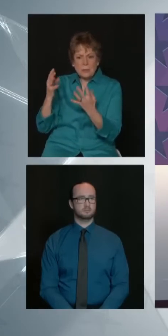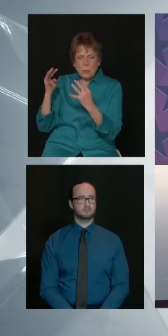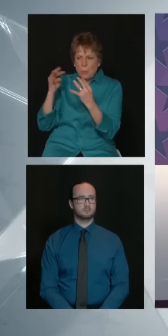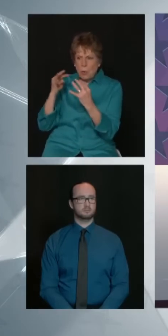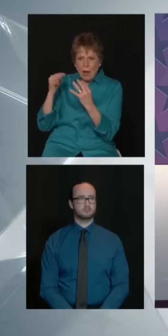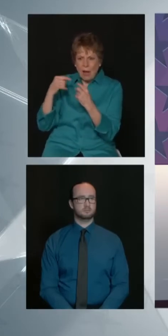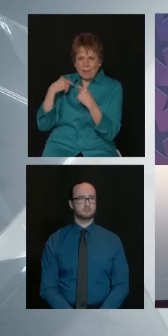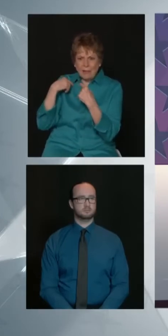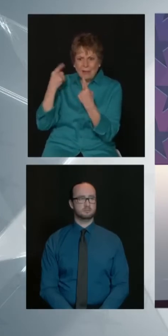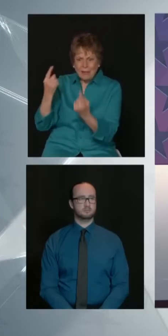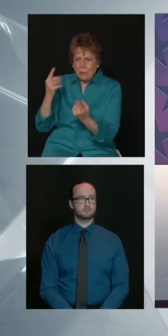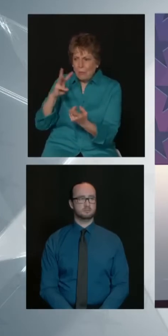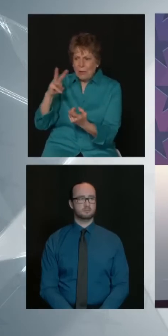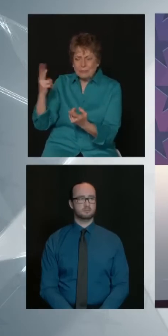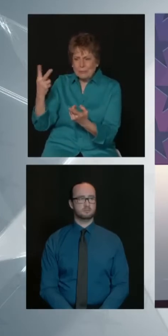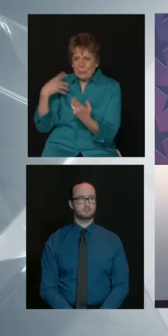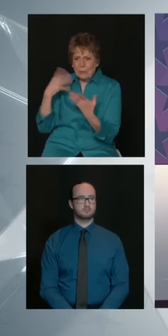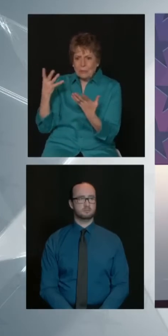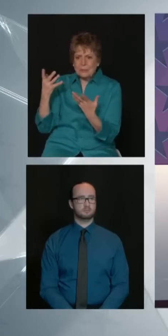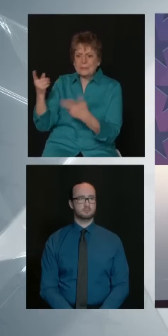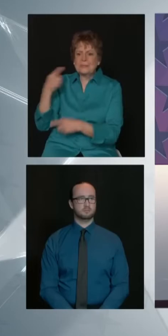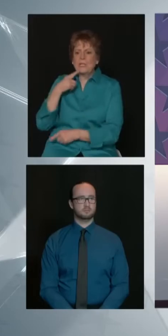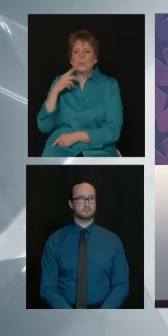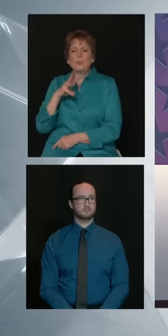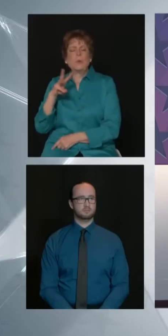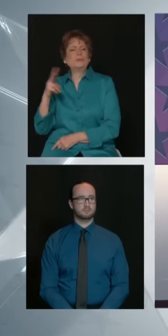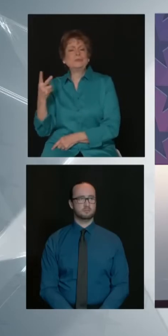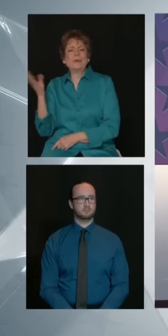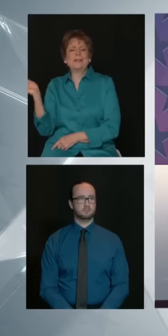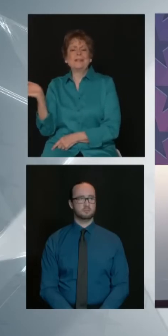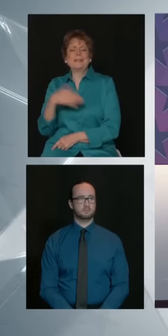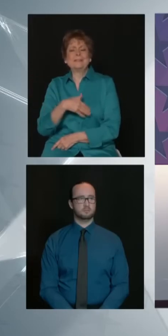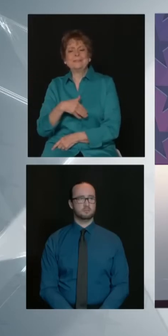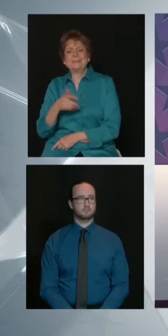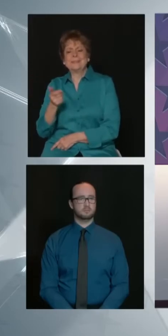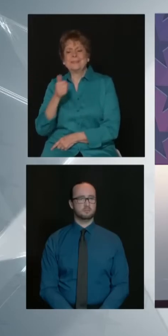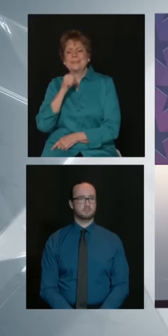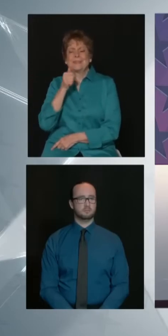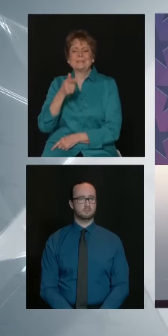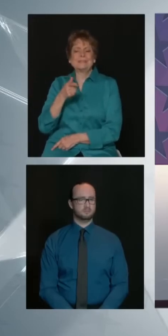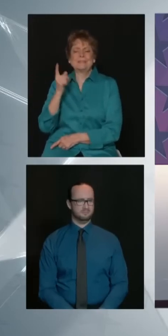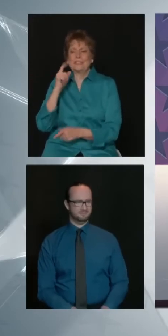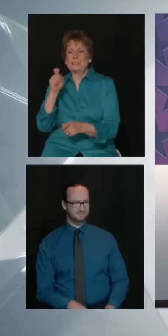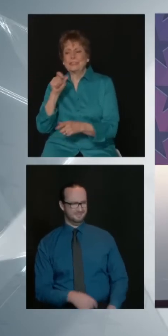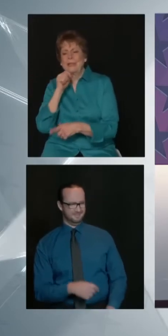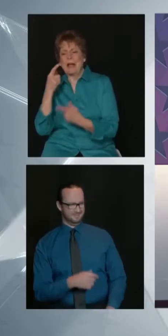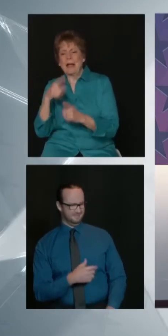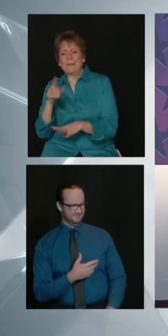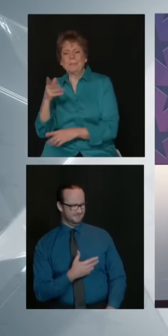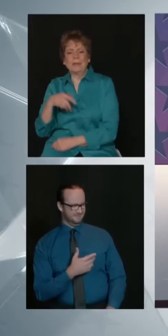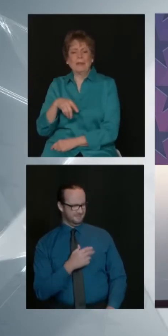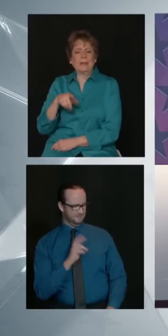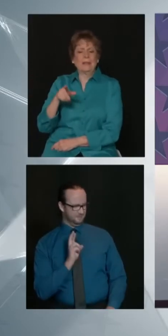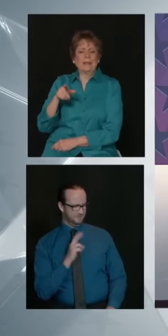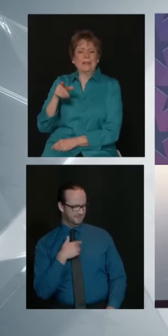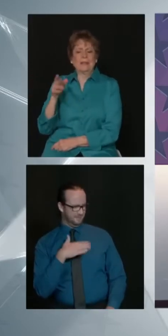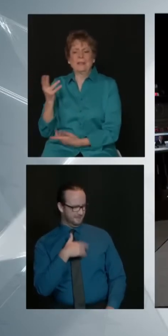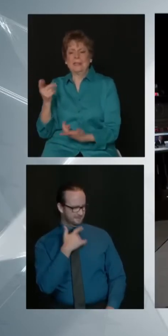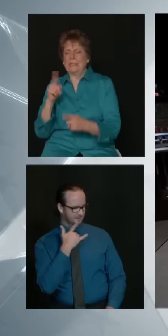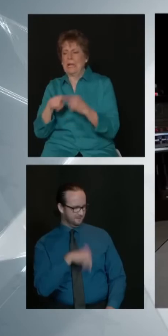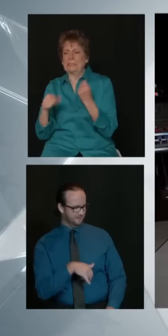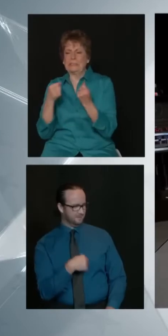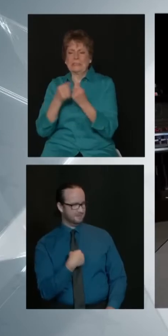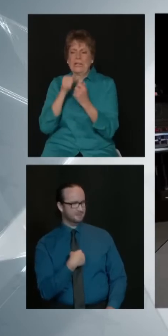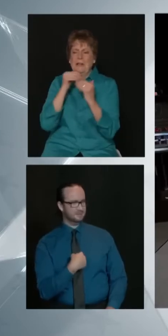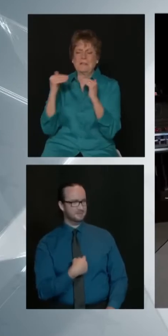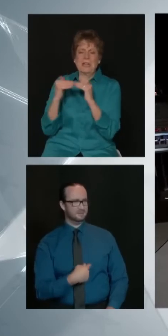saying that World War II was unjust. You know, we had hundreds of thousands of Americans die in that war. And I just find it pretty insulting. We've got